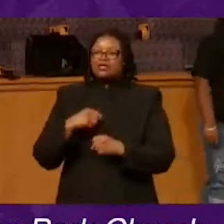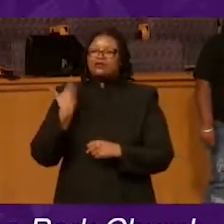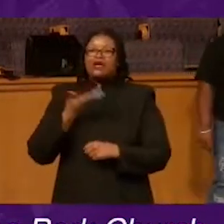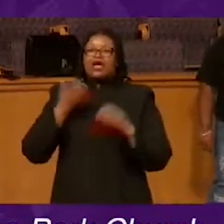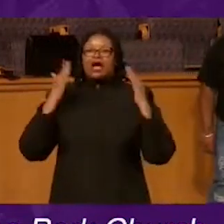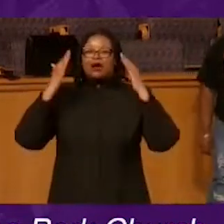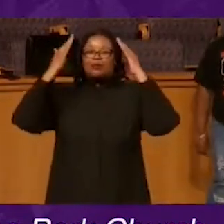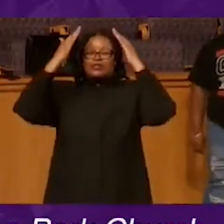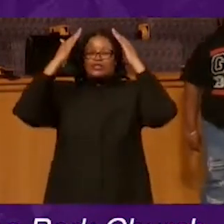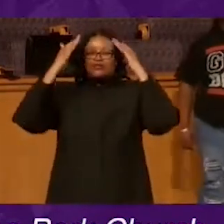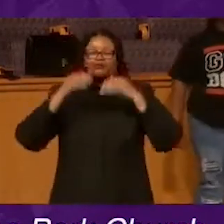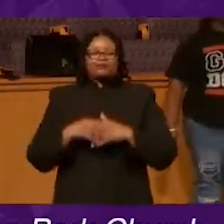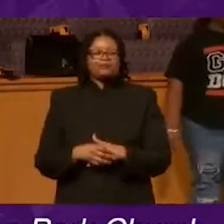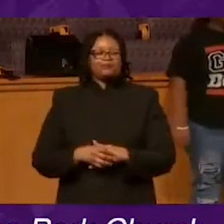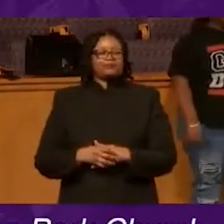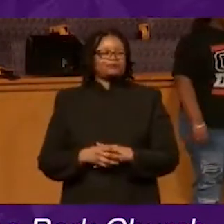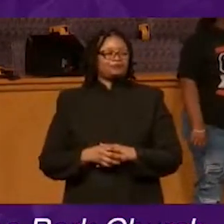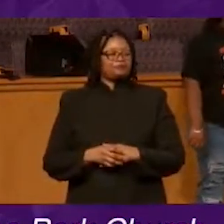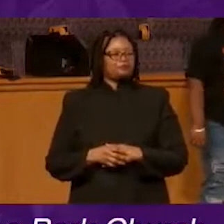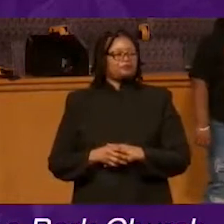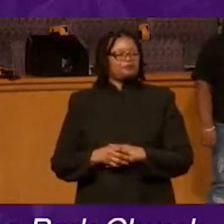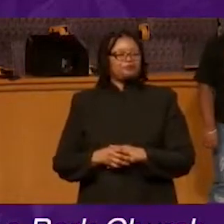and the benediction.